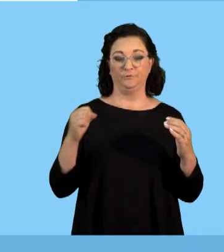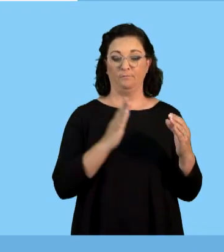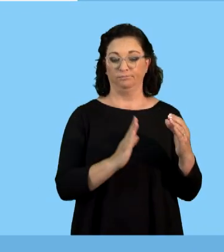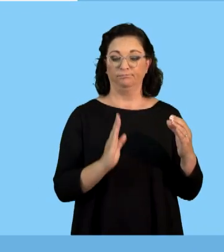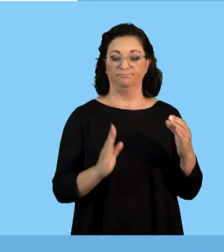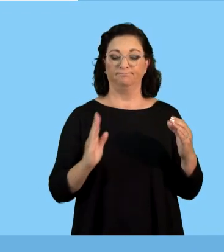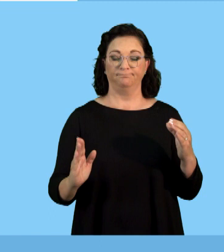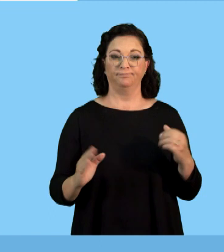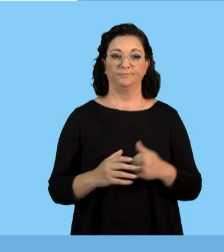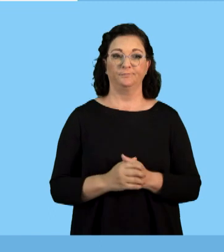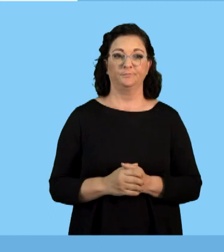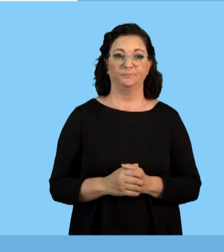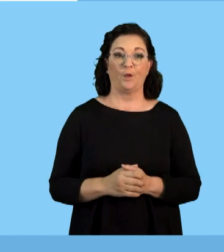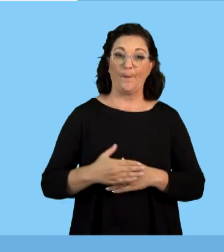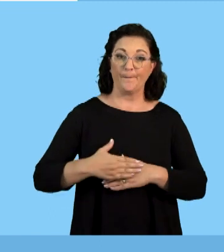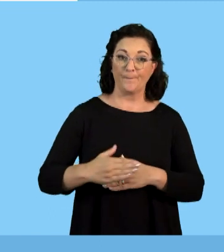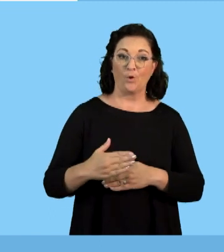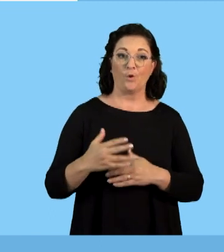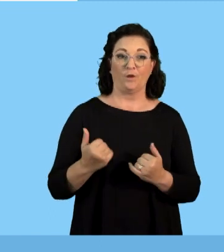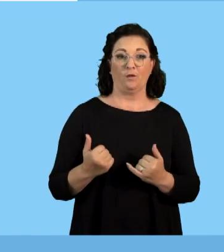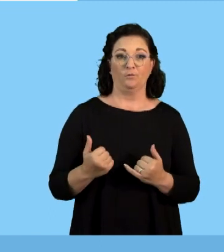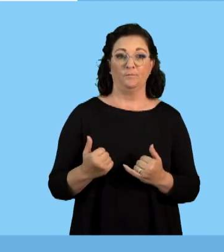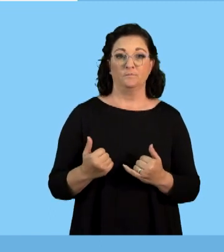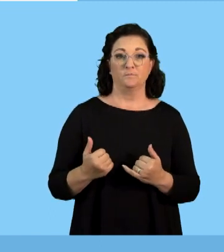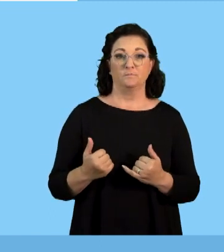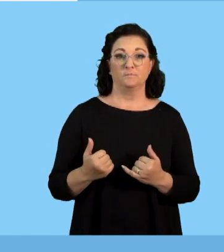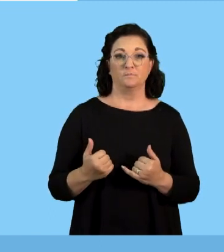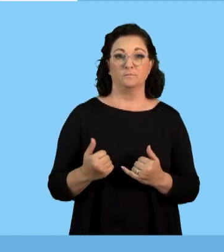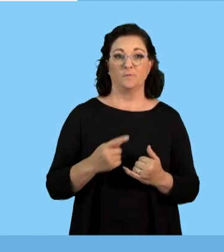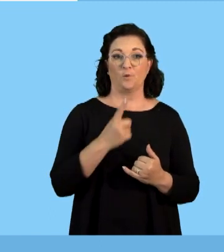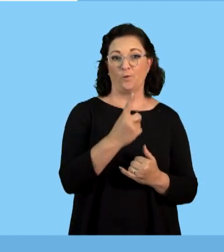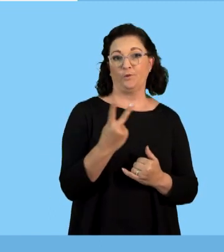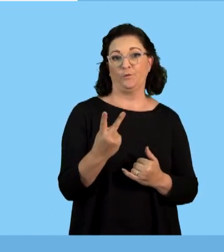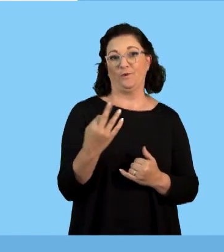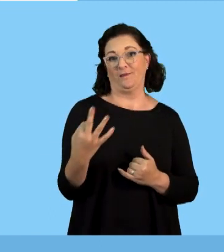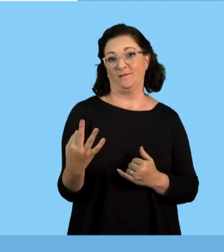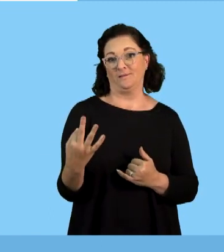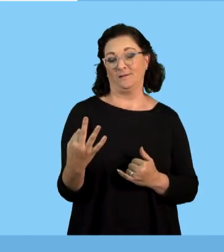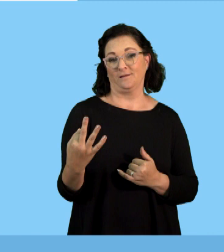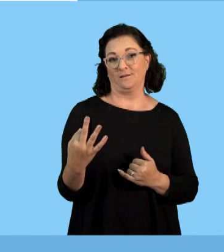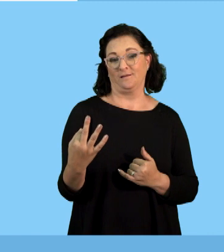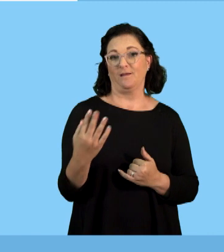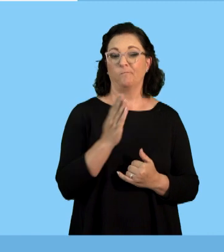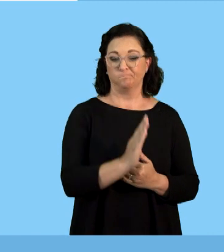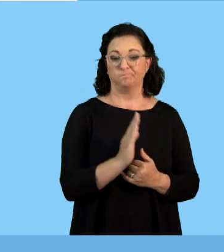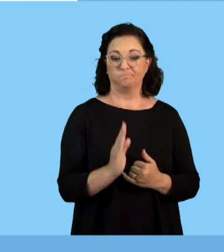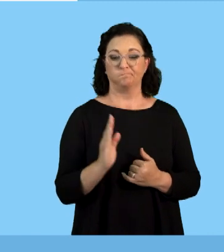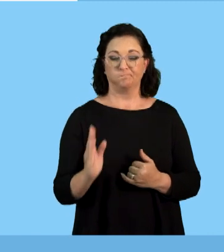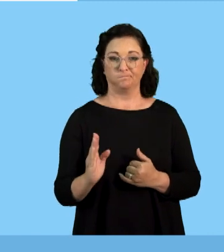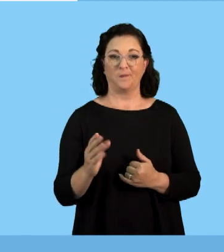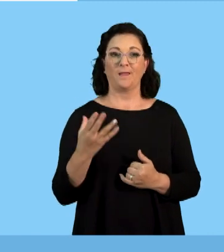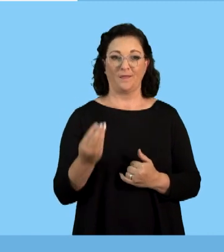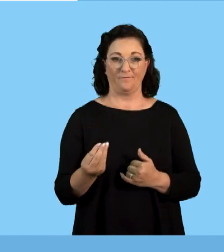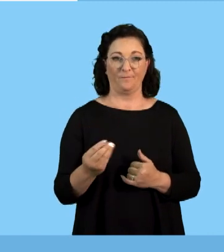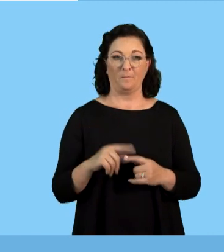more resistors in parallel, so when we are adding more, like in this case, we have 1, 2, 3 resistors in